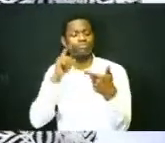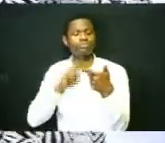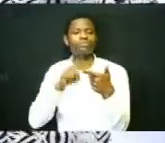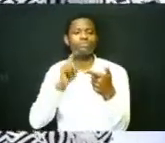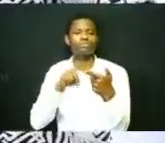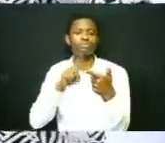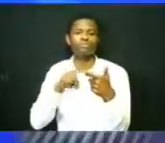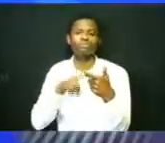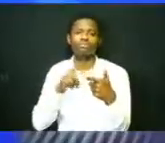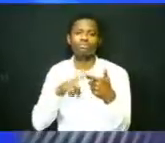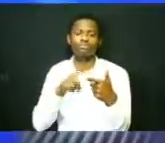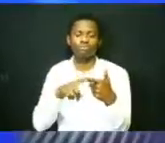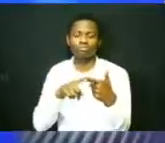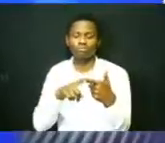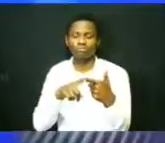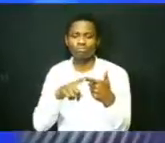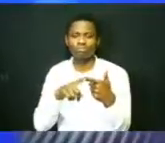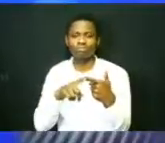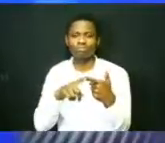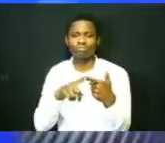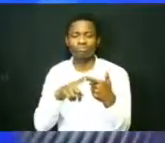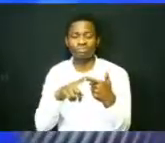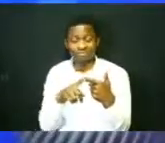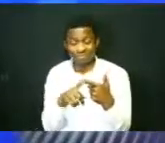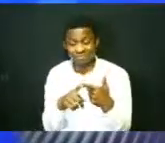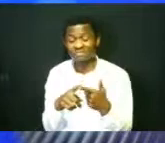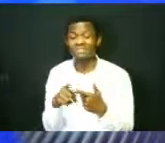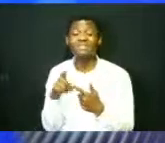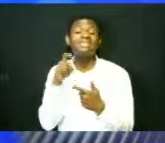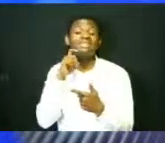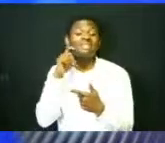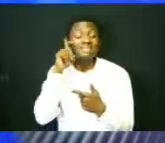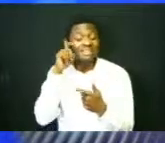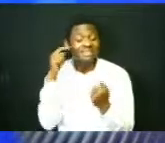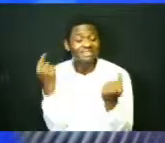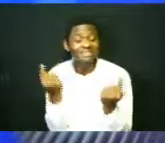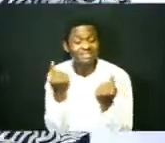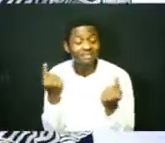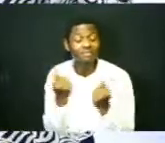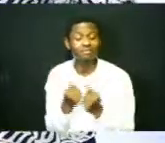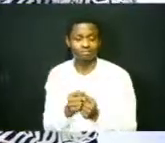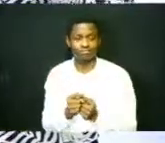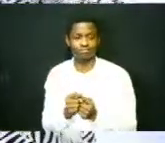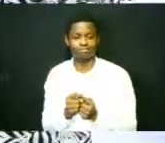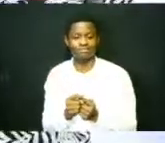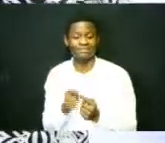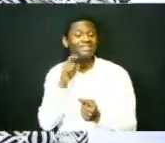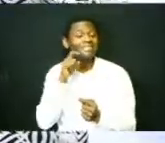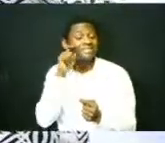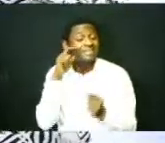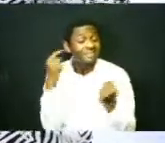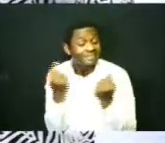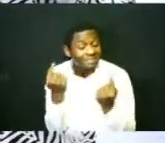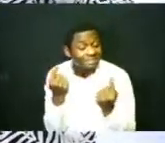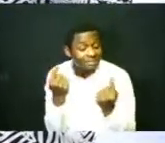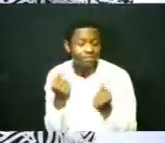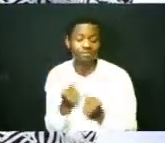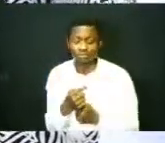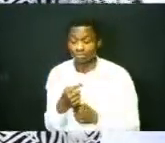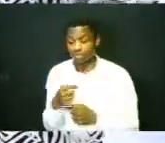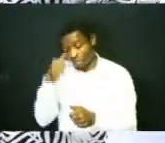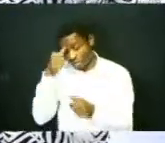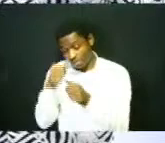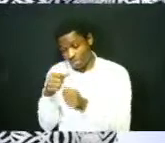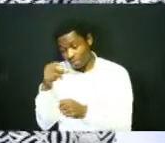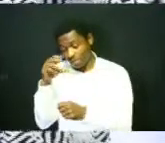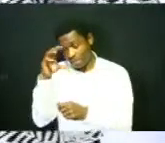We saw Samson losing the favor of God due to his immoral life. Judges chapter 16, verse 18